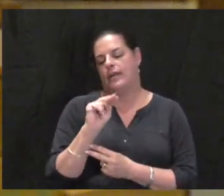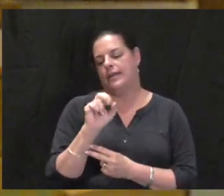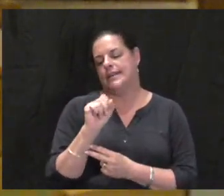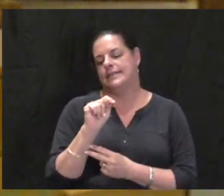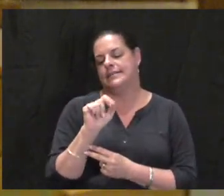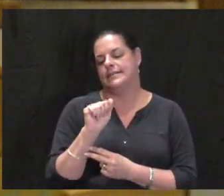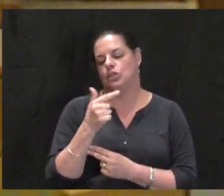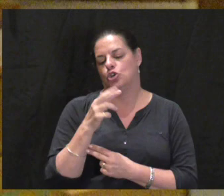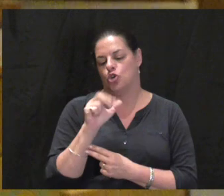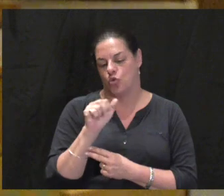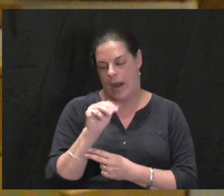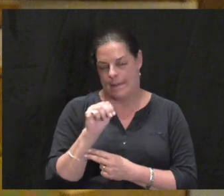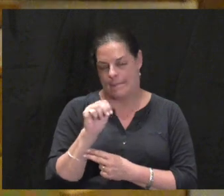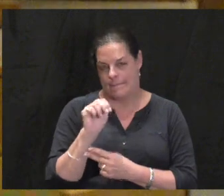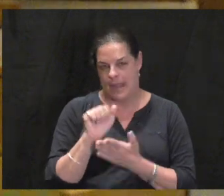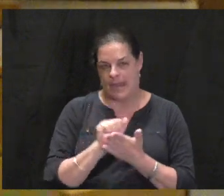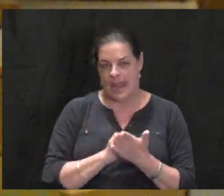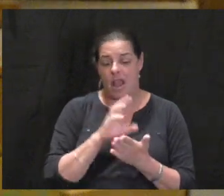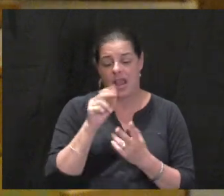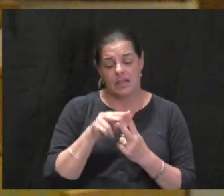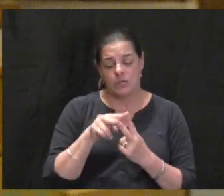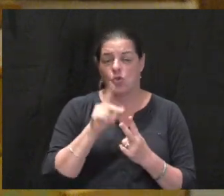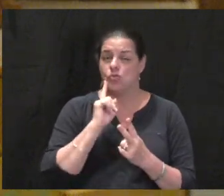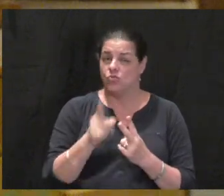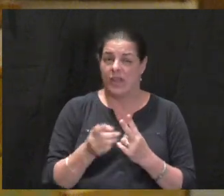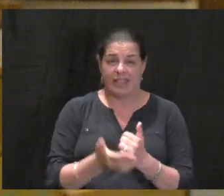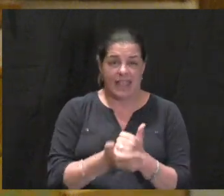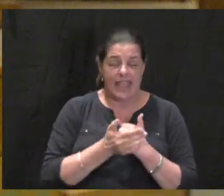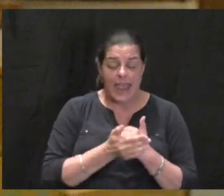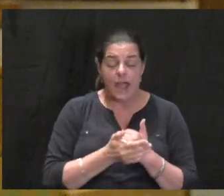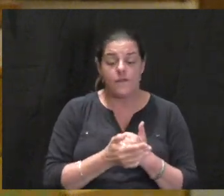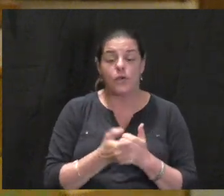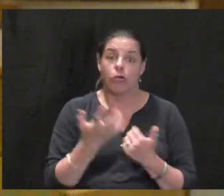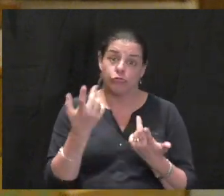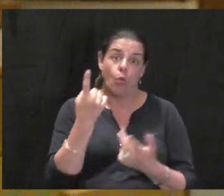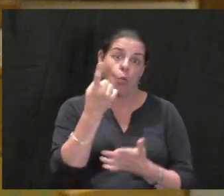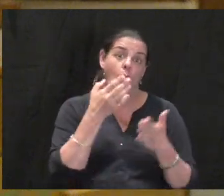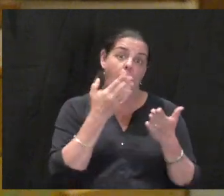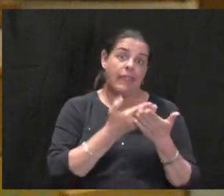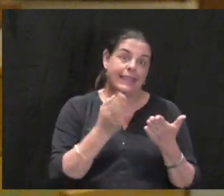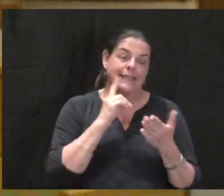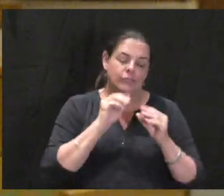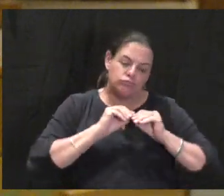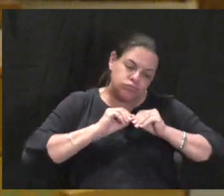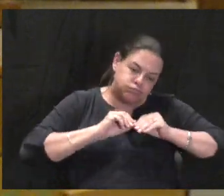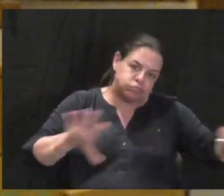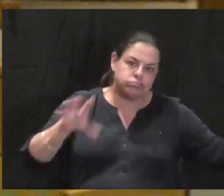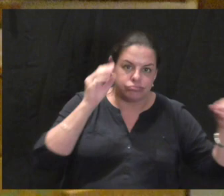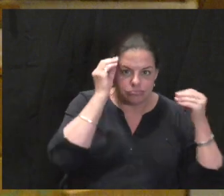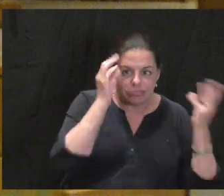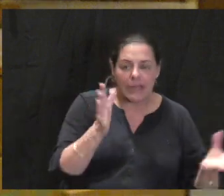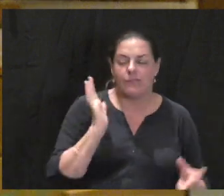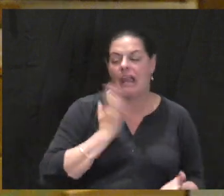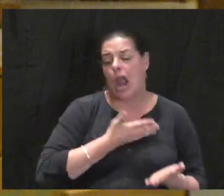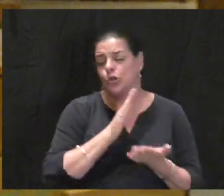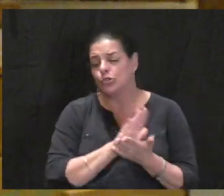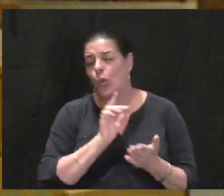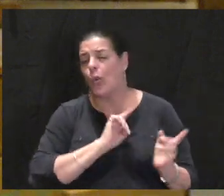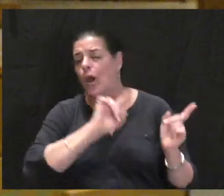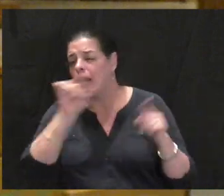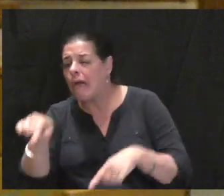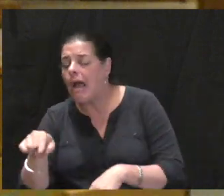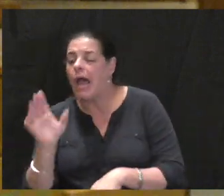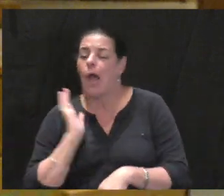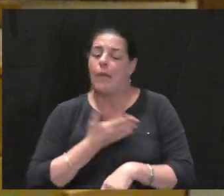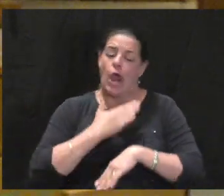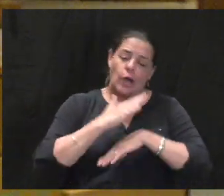got lots of cool goodies to give out. But it also gives me an opportunity to connect with students. So a lot of colleges and universities require freshmen and